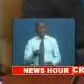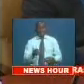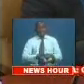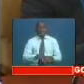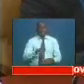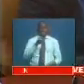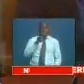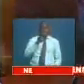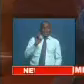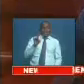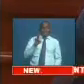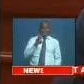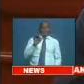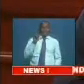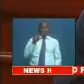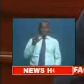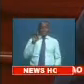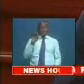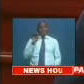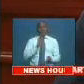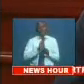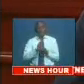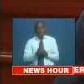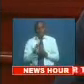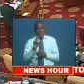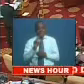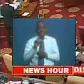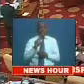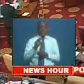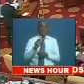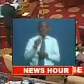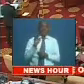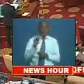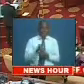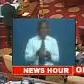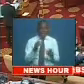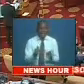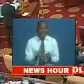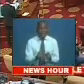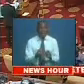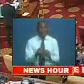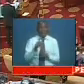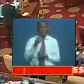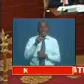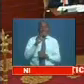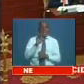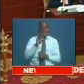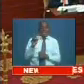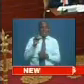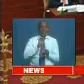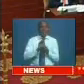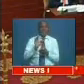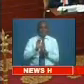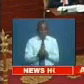to 79.6 billion Ghana cedis in December 2014 and now stands at 90 billion